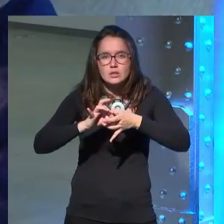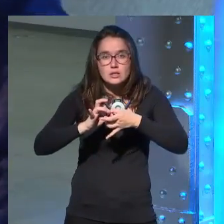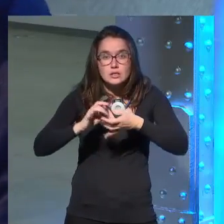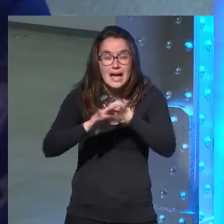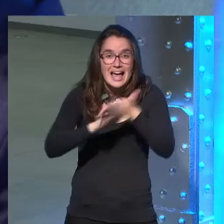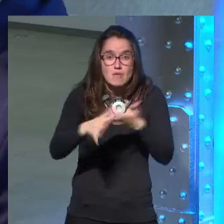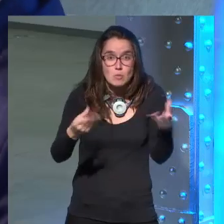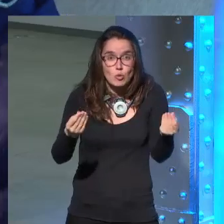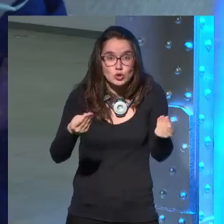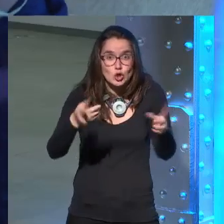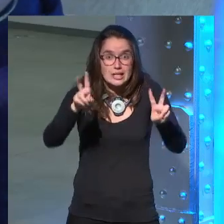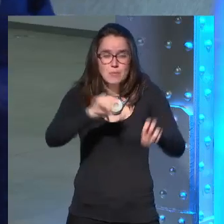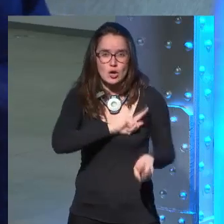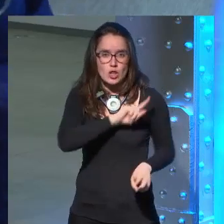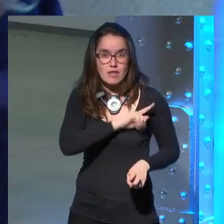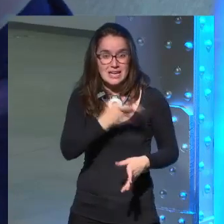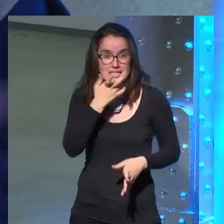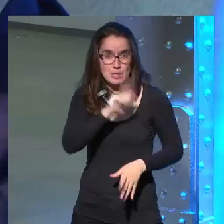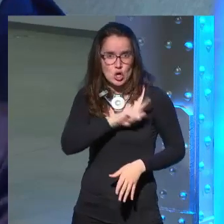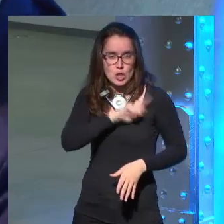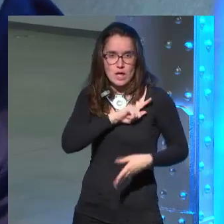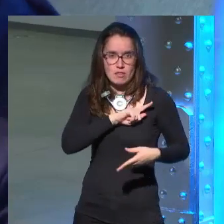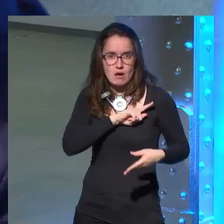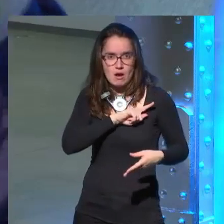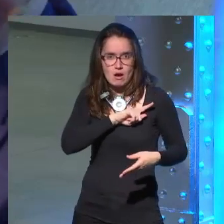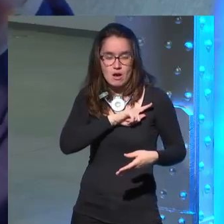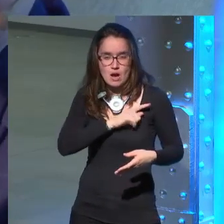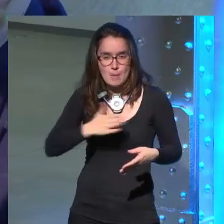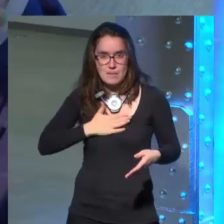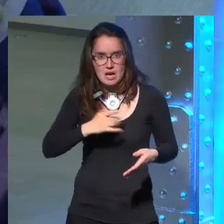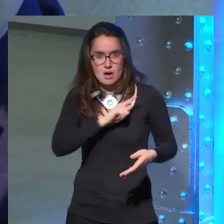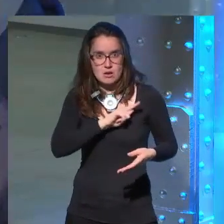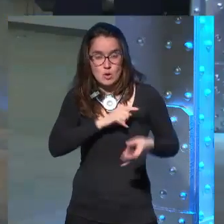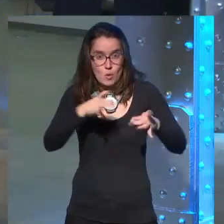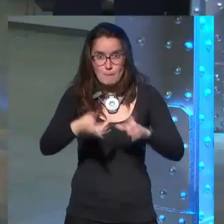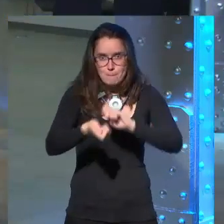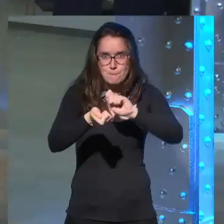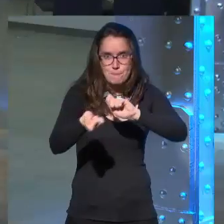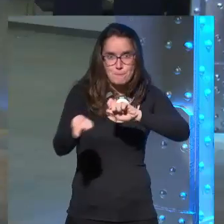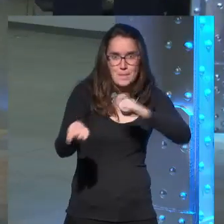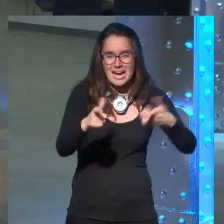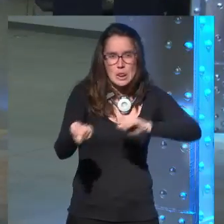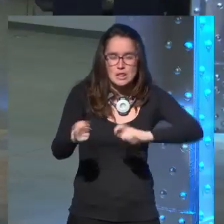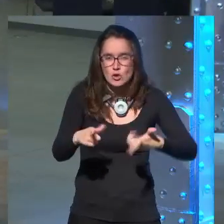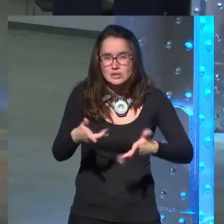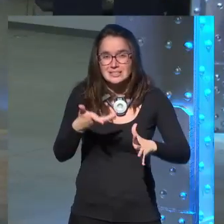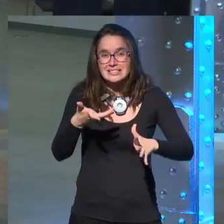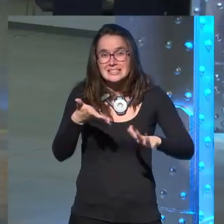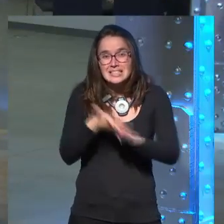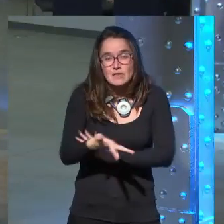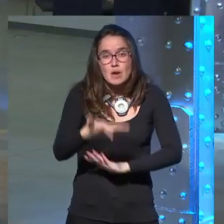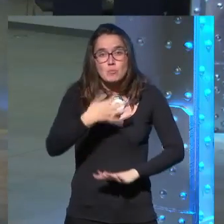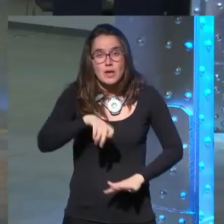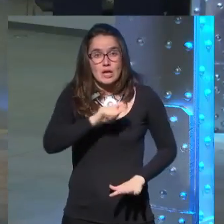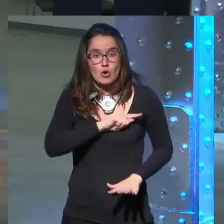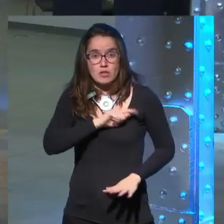consciousness? Well, yes, I believe it is, because you're very like me, so it's very likely that your consciousness is similar to mine. Now, we